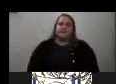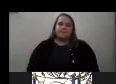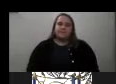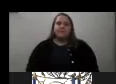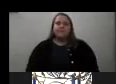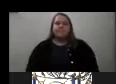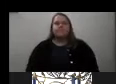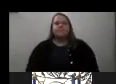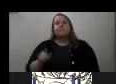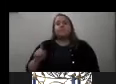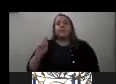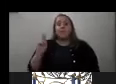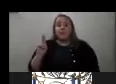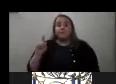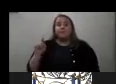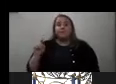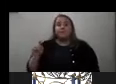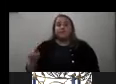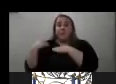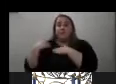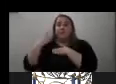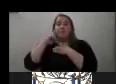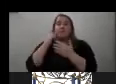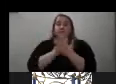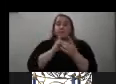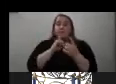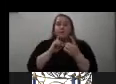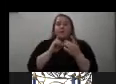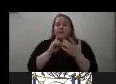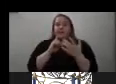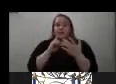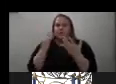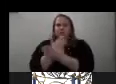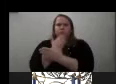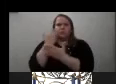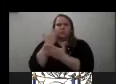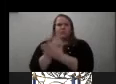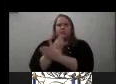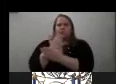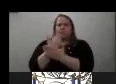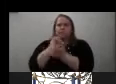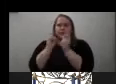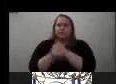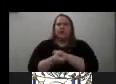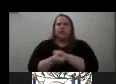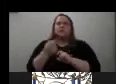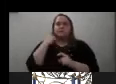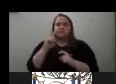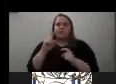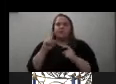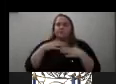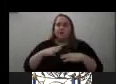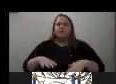So Kerenska is responsible for some really revolutionary changes in the art of costume making